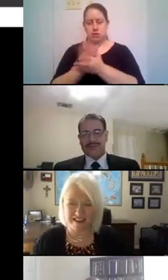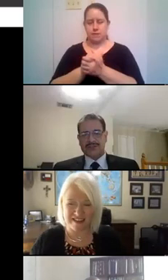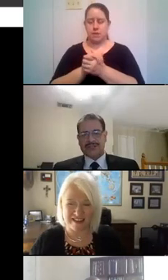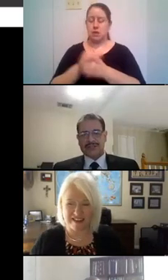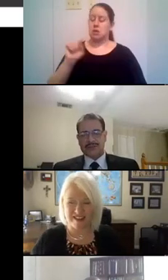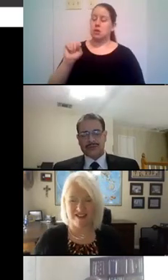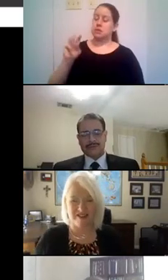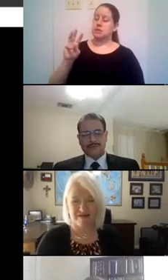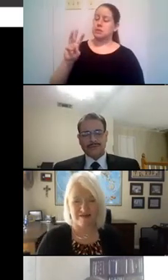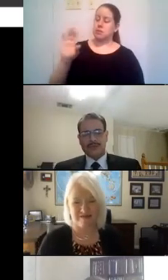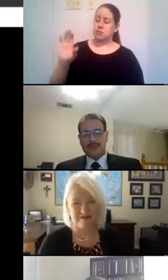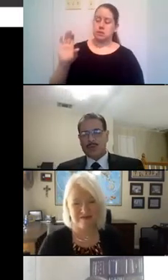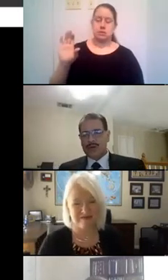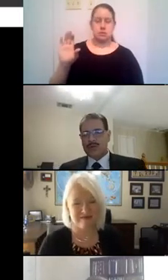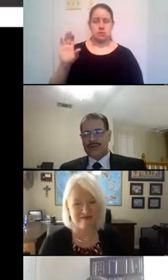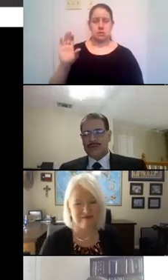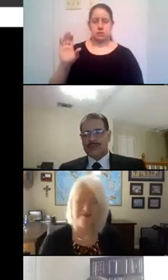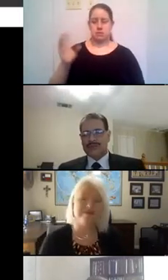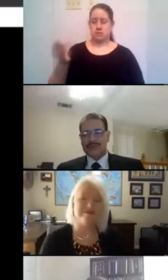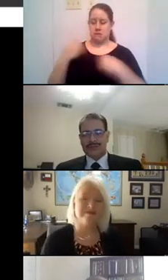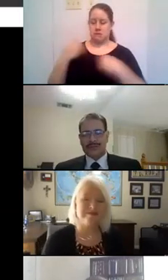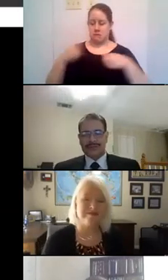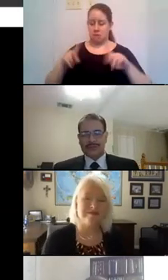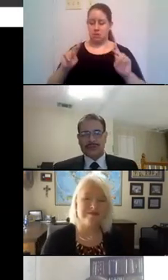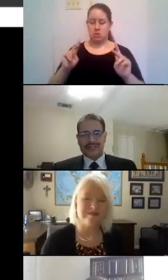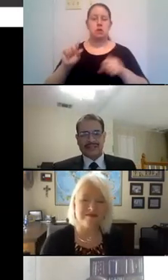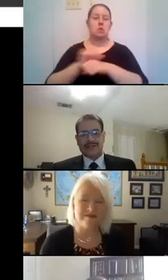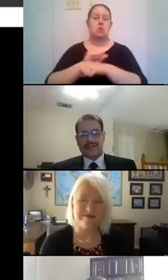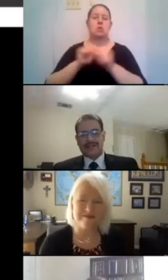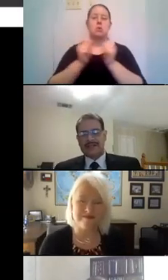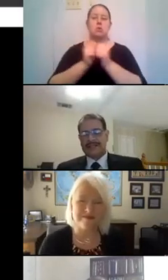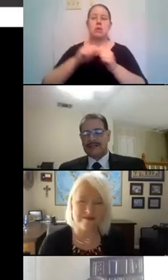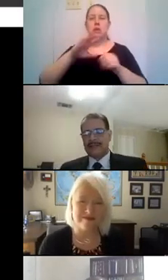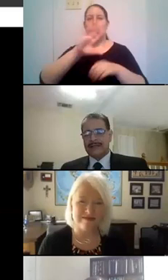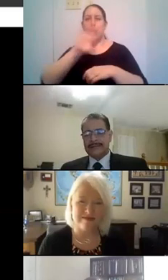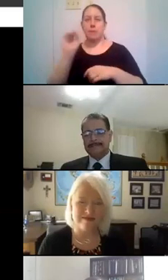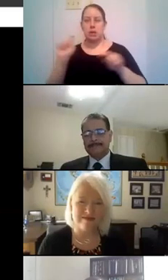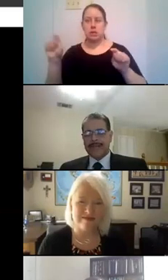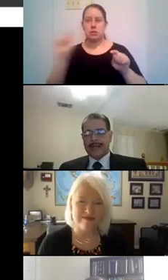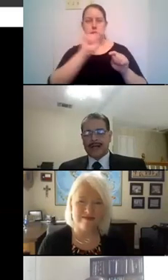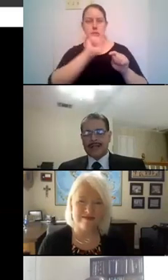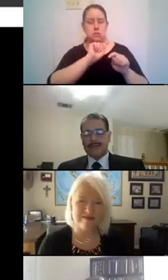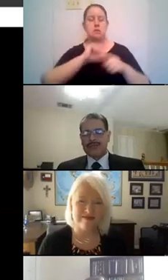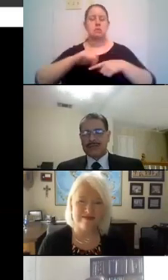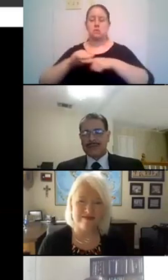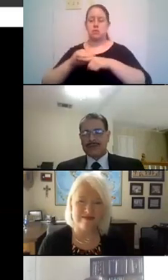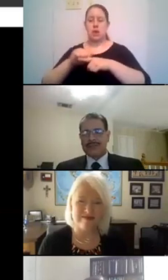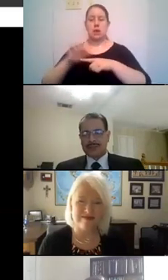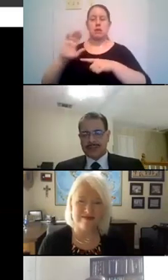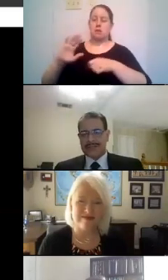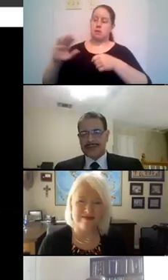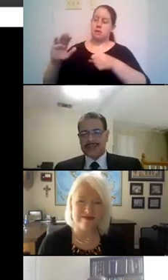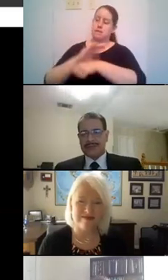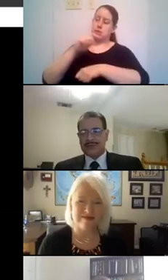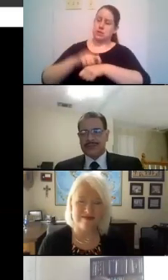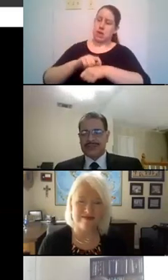an opportunity to work with employers to train their full-time employees,